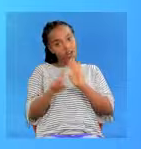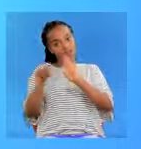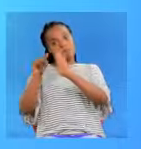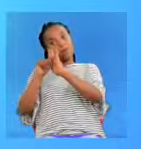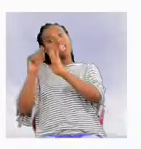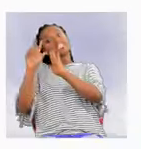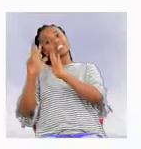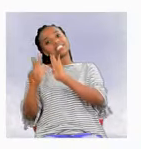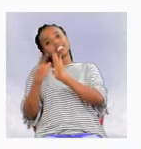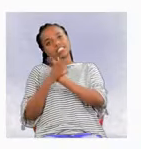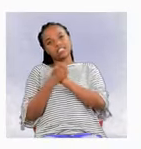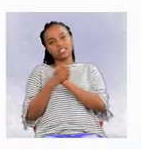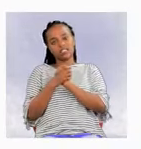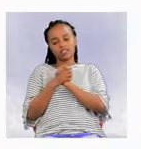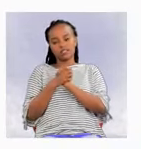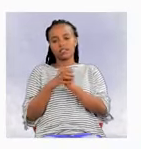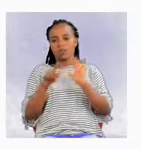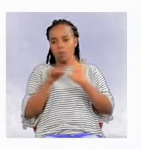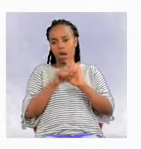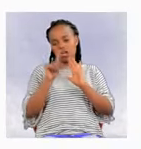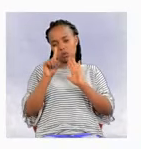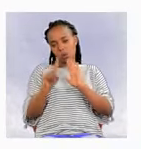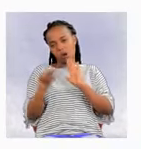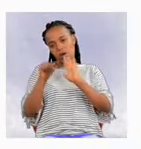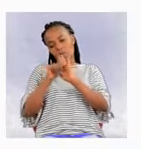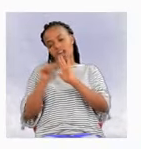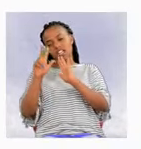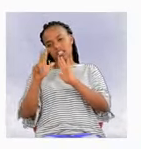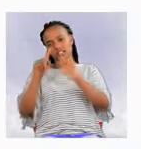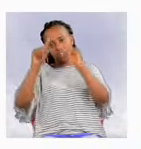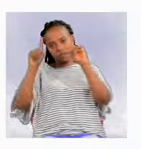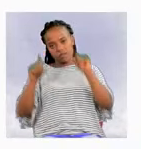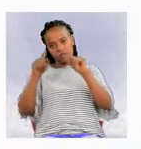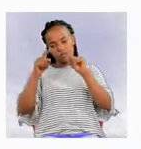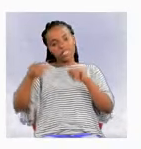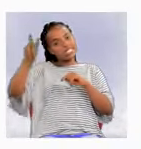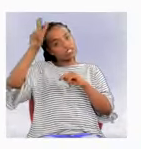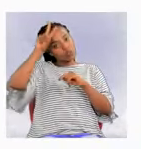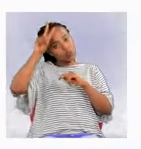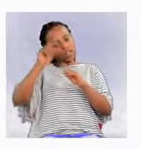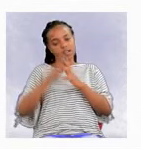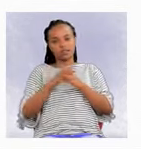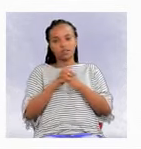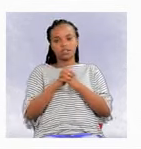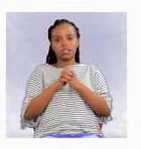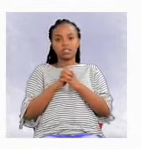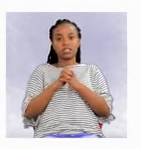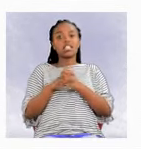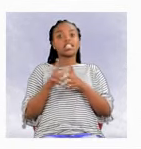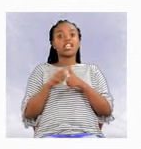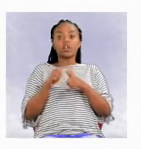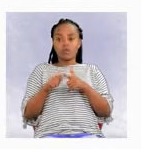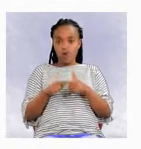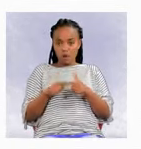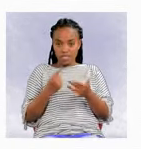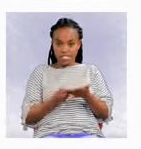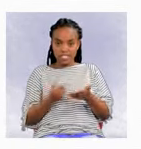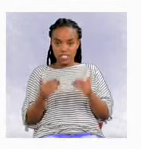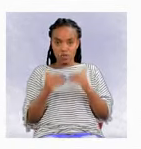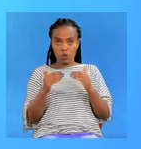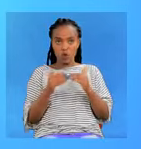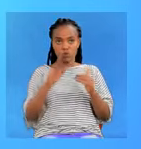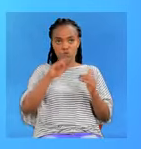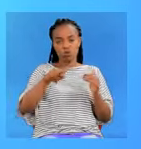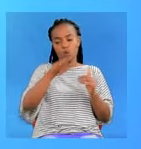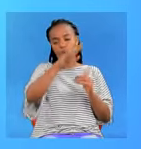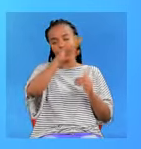3 minus 1 minus 3 squared. Therefore, this is equal to the square